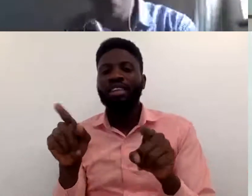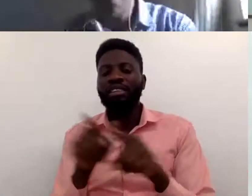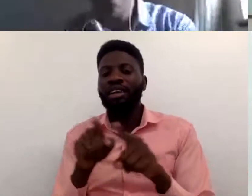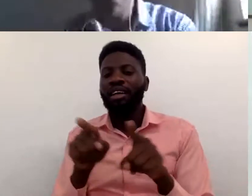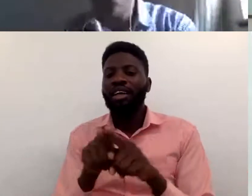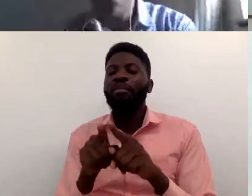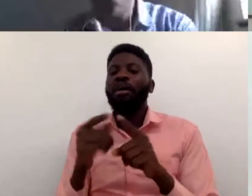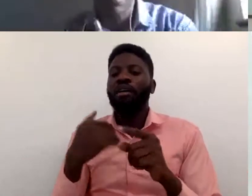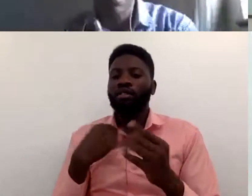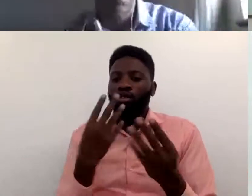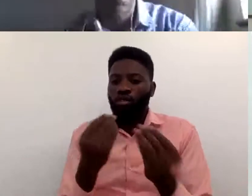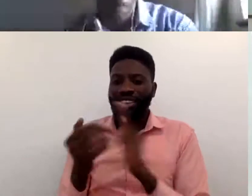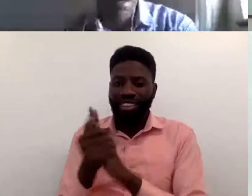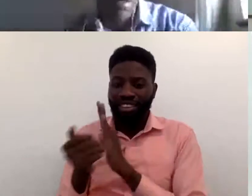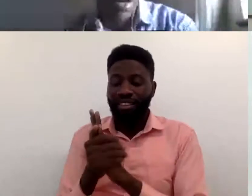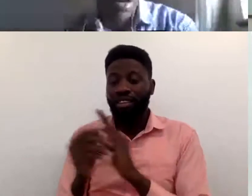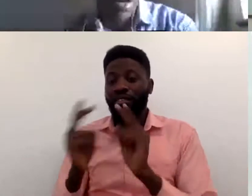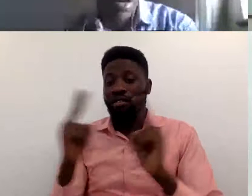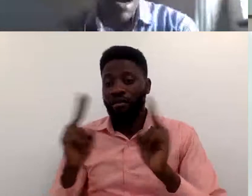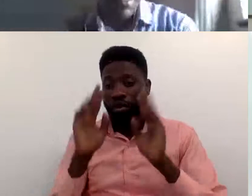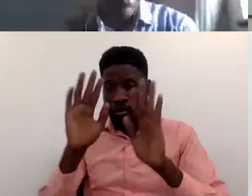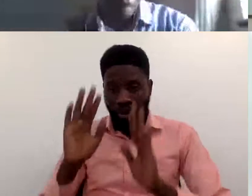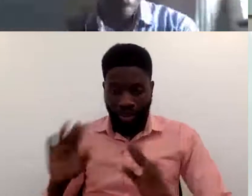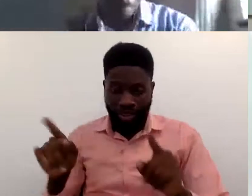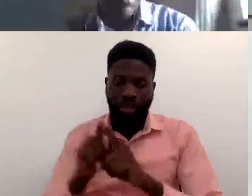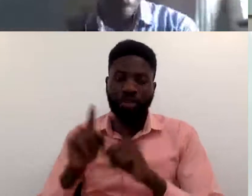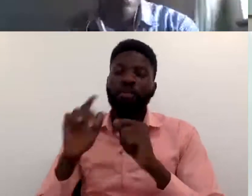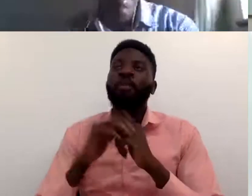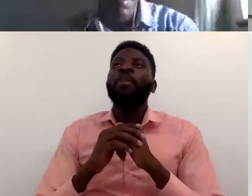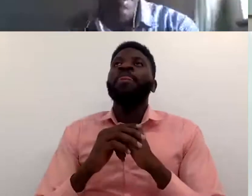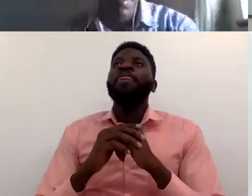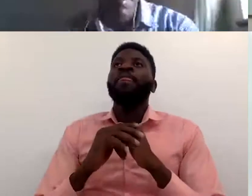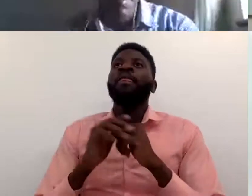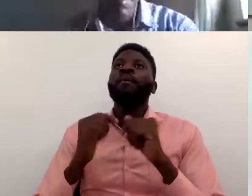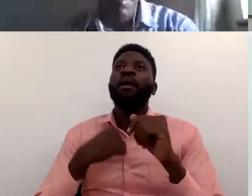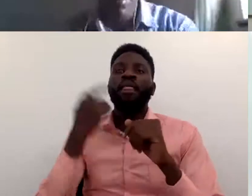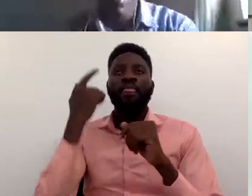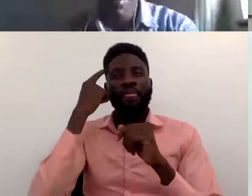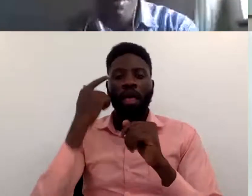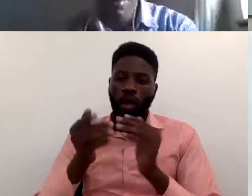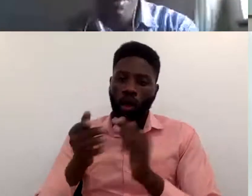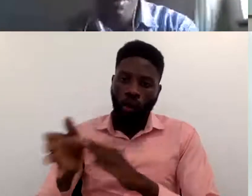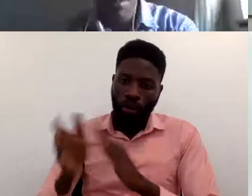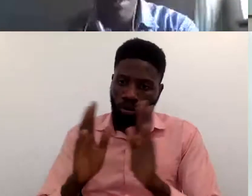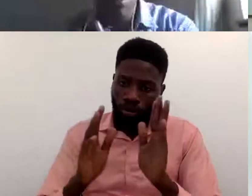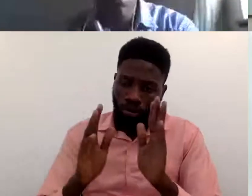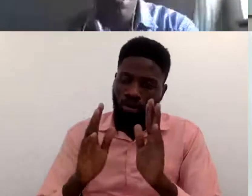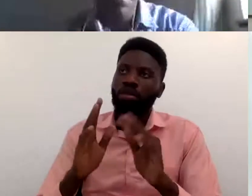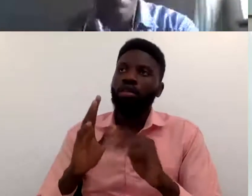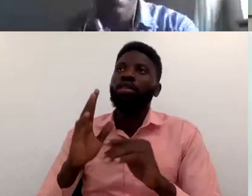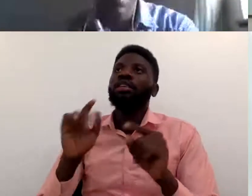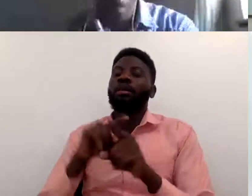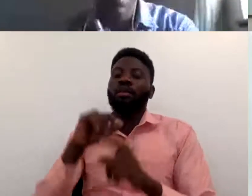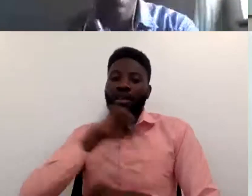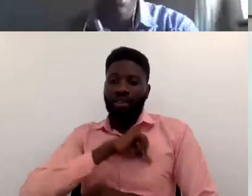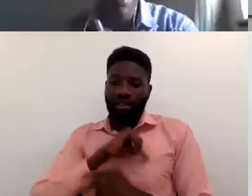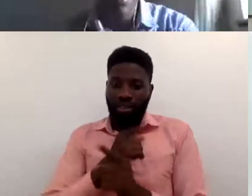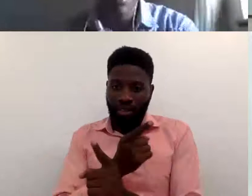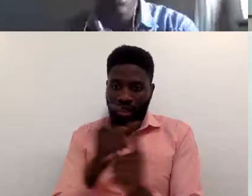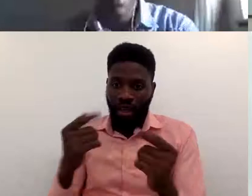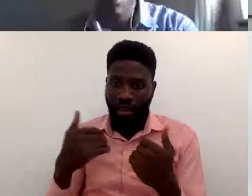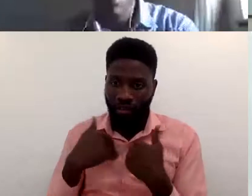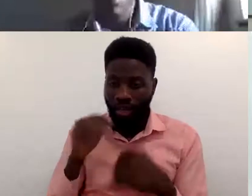soft skills, which are very important. And I think the opportunities or the advantages you people have is the fact